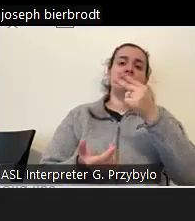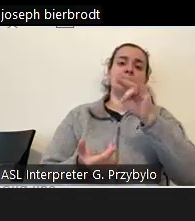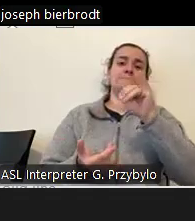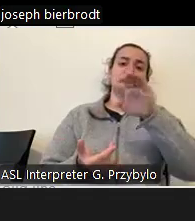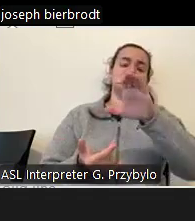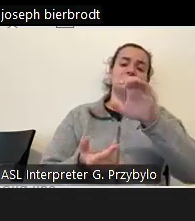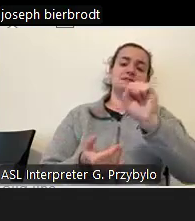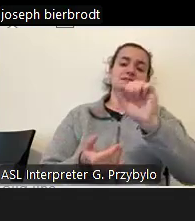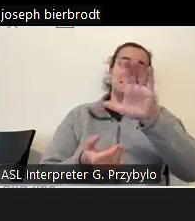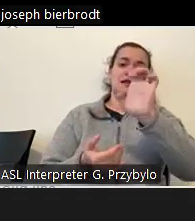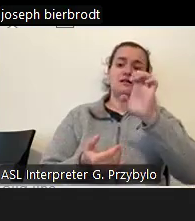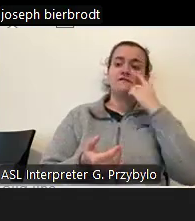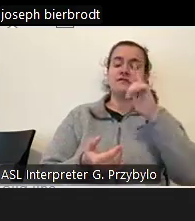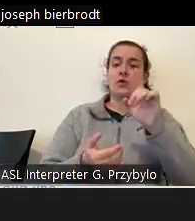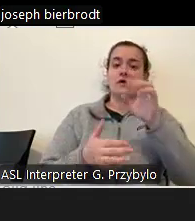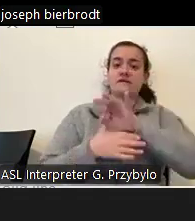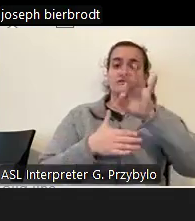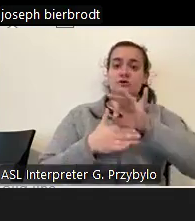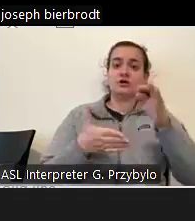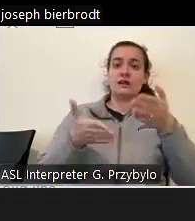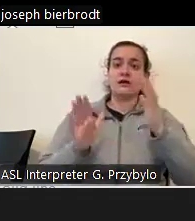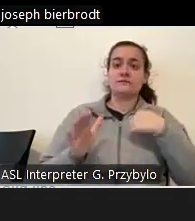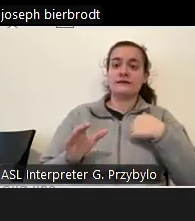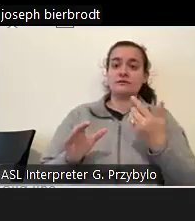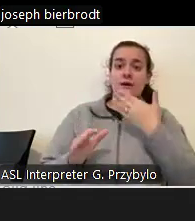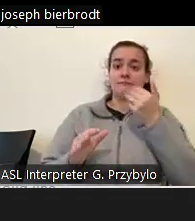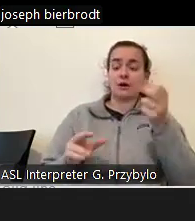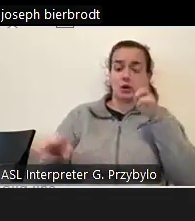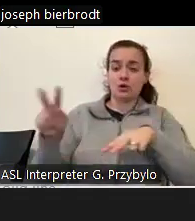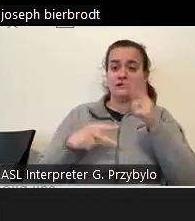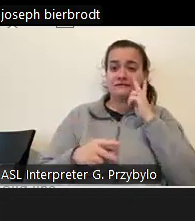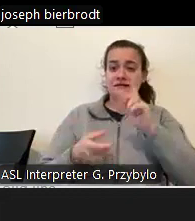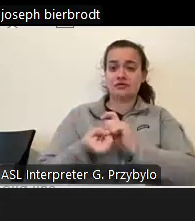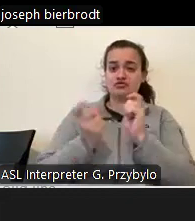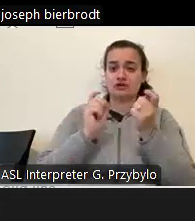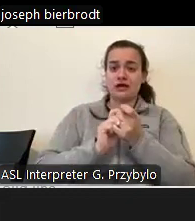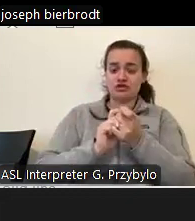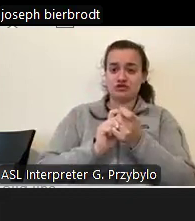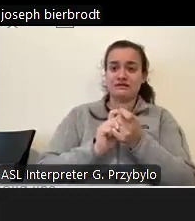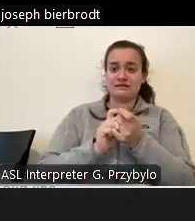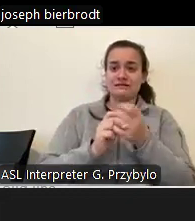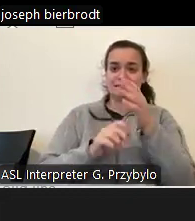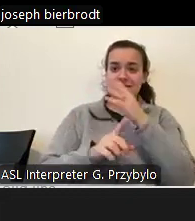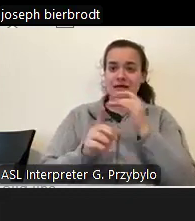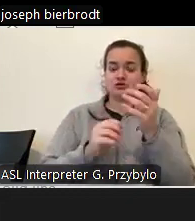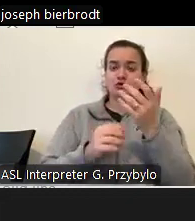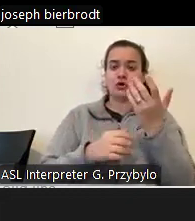frequency allows me to get a much better look at and see the changing nature of that